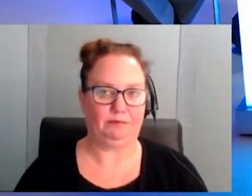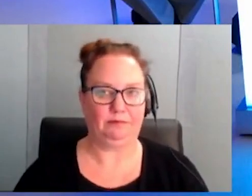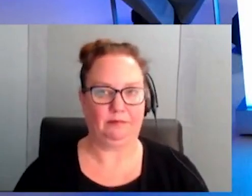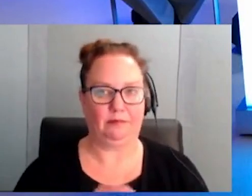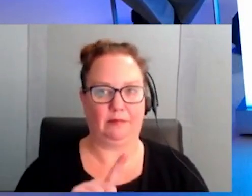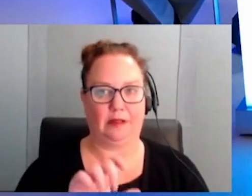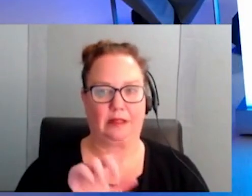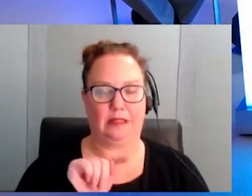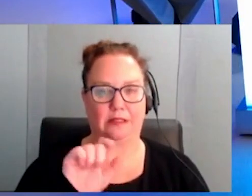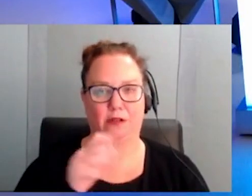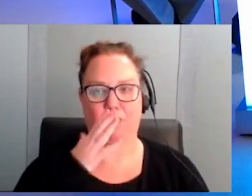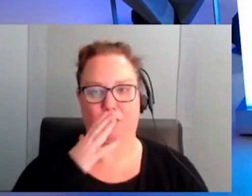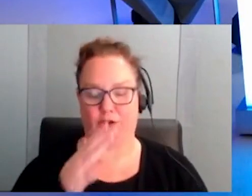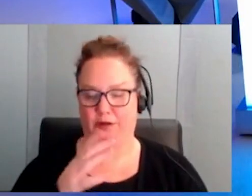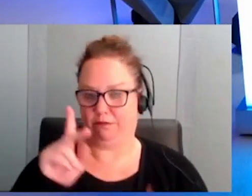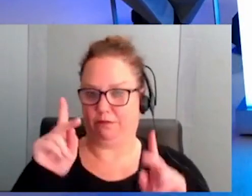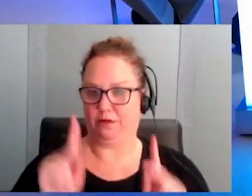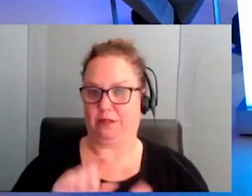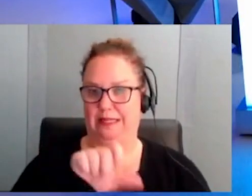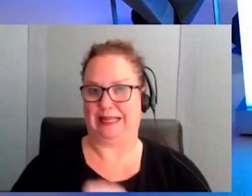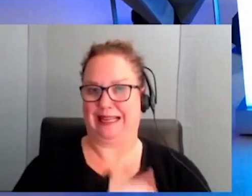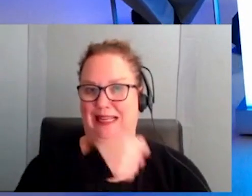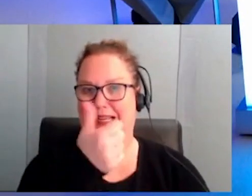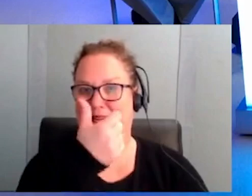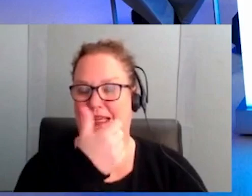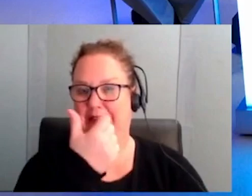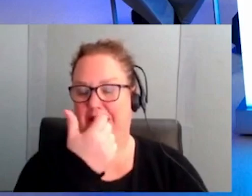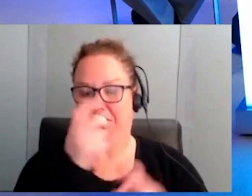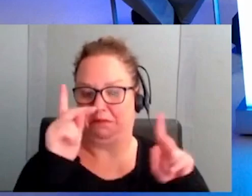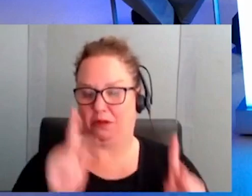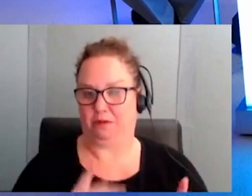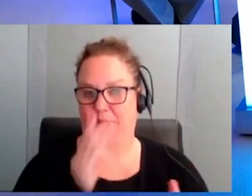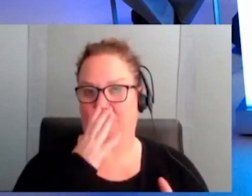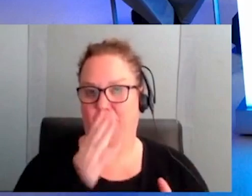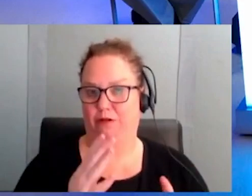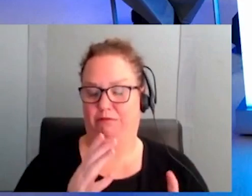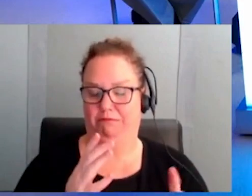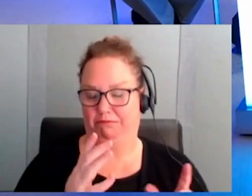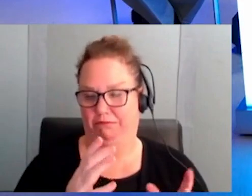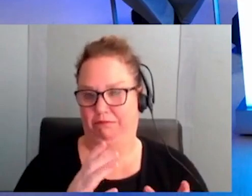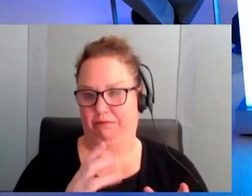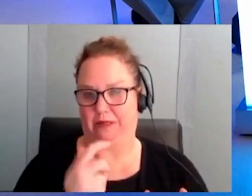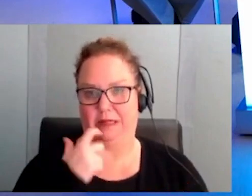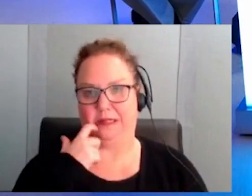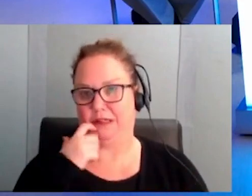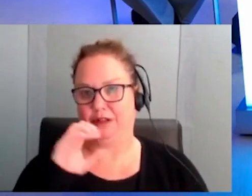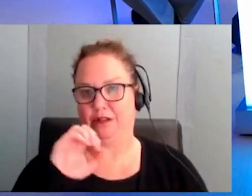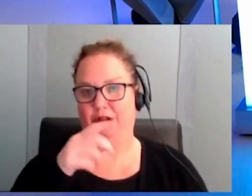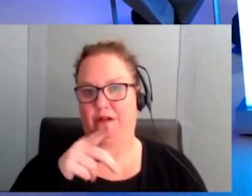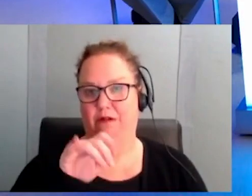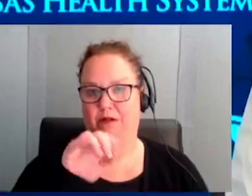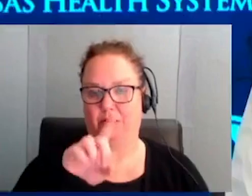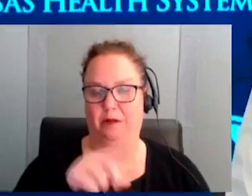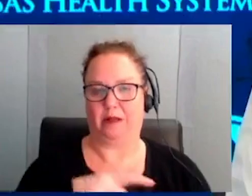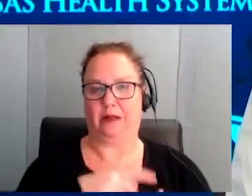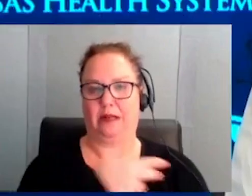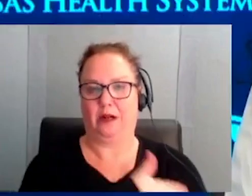this type of treatment. Would anyone be a good candidate that has an addiction to opioids, heroin,